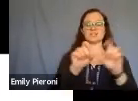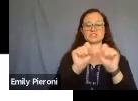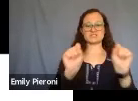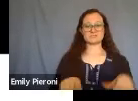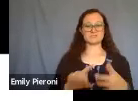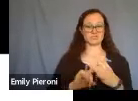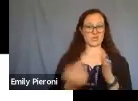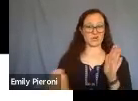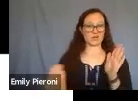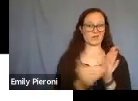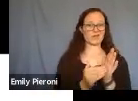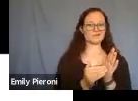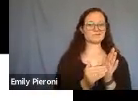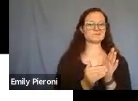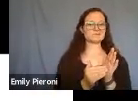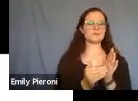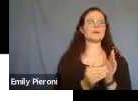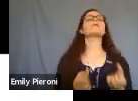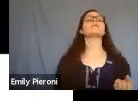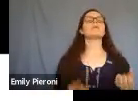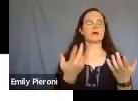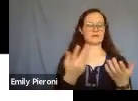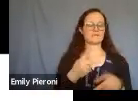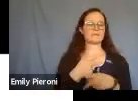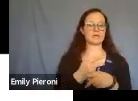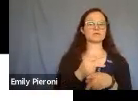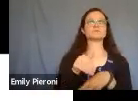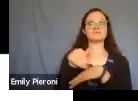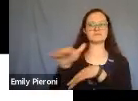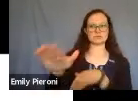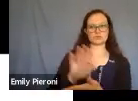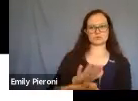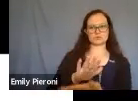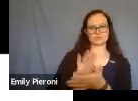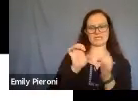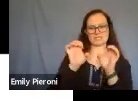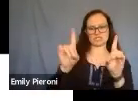So that's where most of the products will go. But for the feedlot here, that one